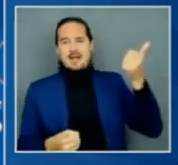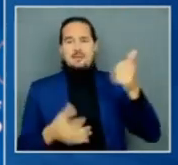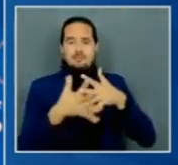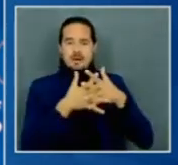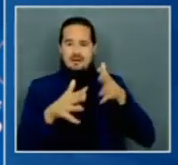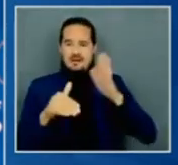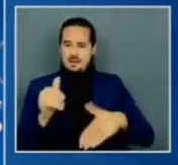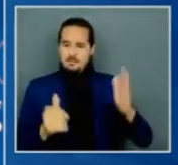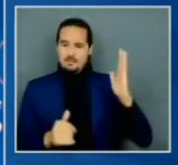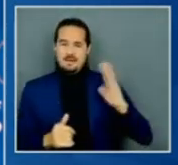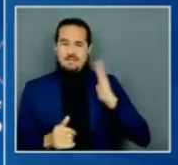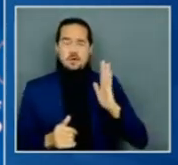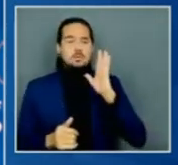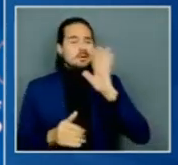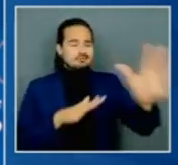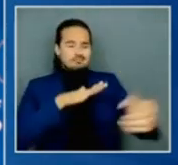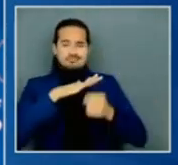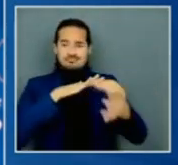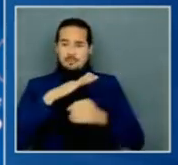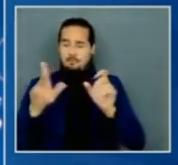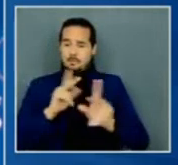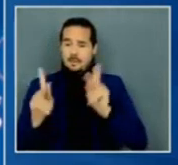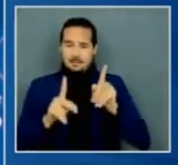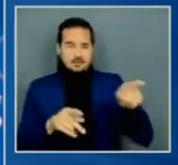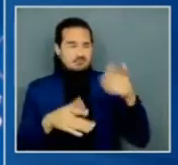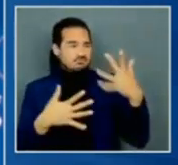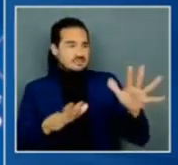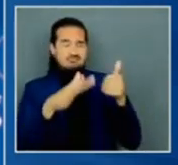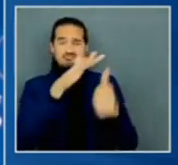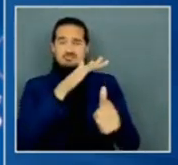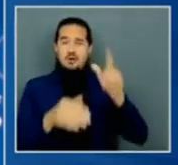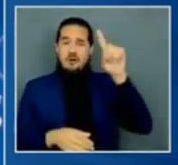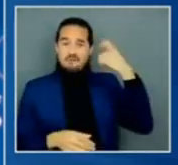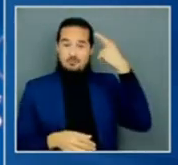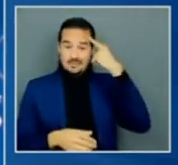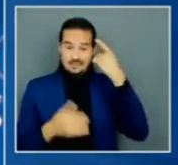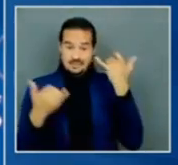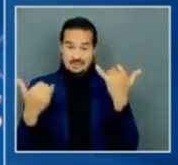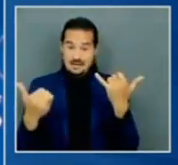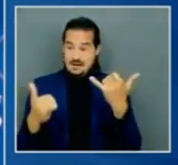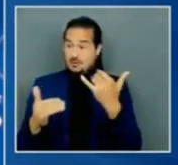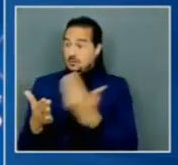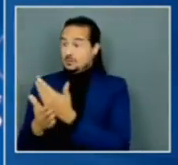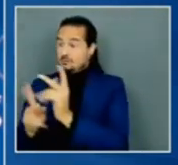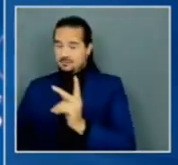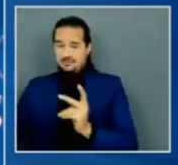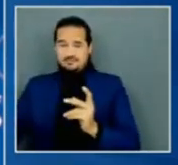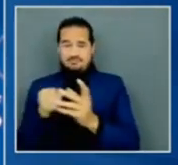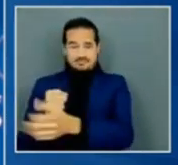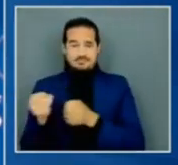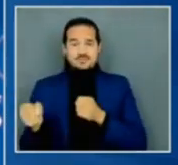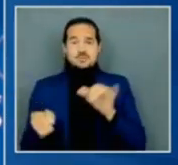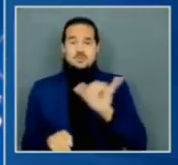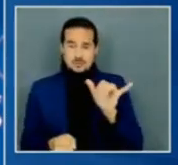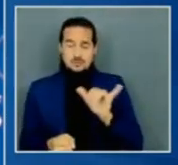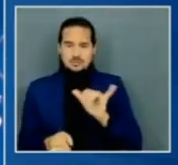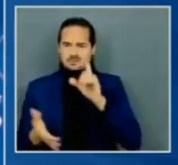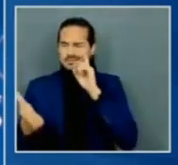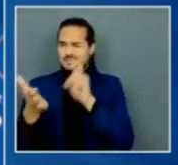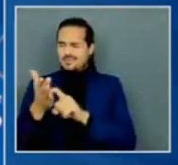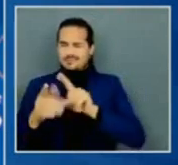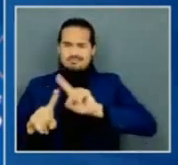longtime colleagues and new faces and new voices. They include people who share my views and those who have different views. They